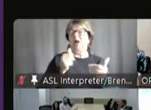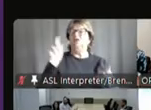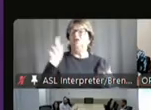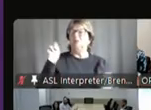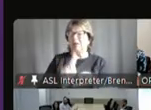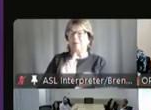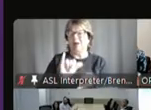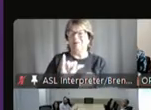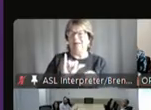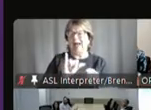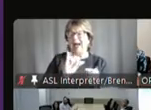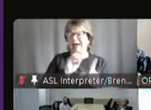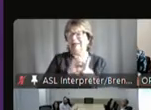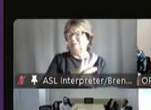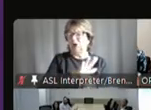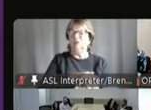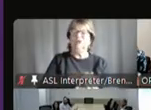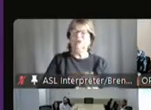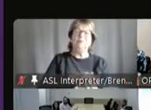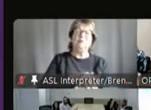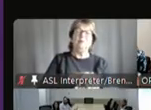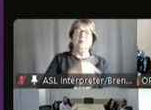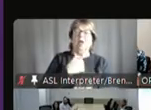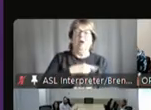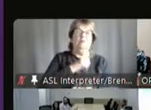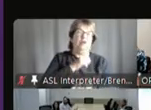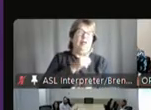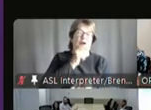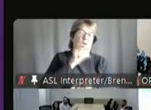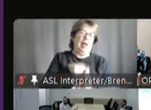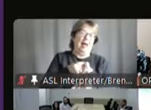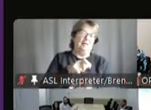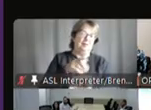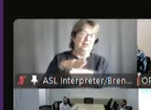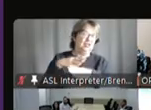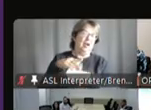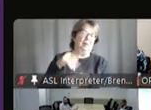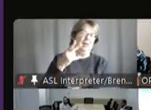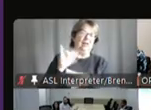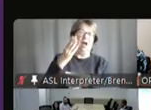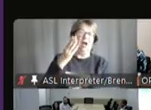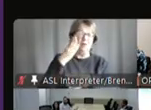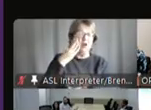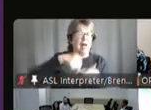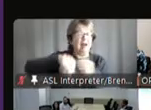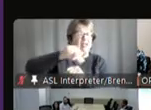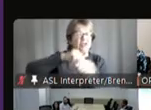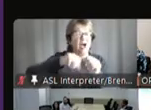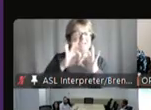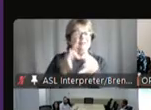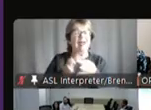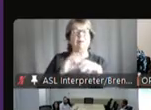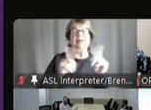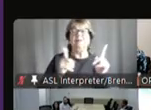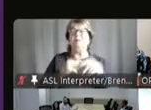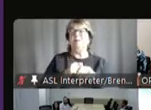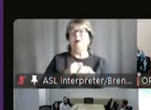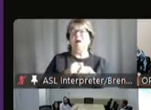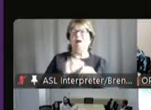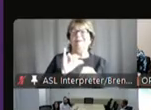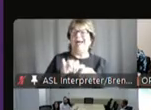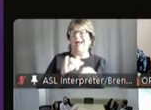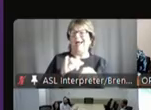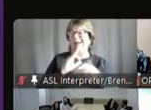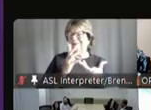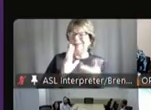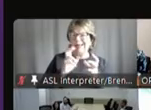our council, we really don't have a need to be sharing PHI. I mean, we know about each other's families, but I mean, that's getting pretty nitpicky, right?